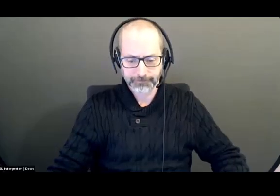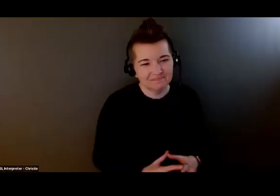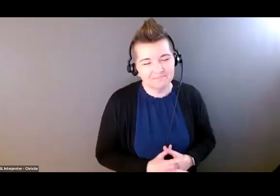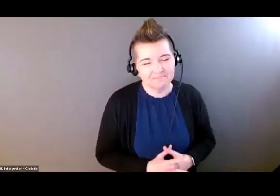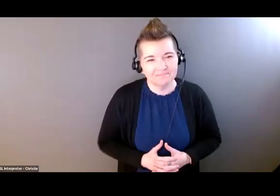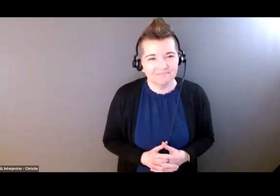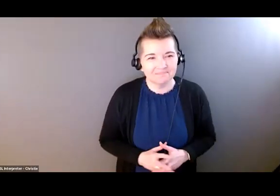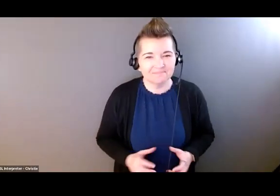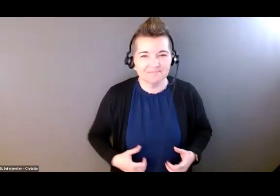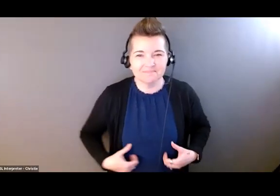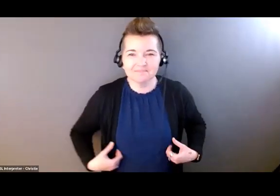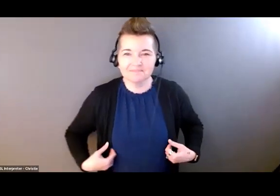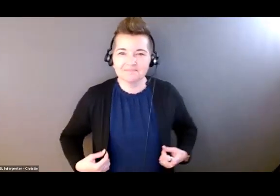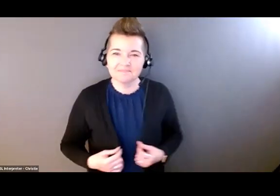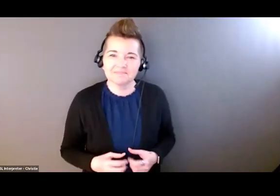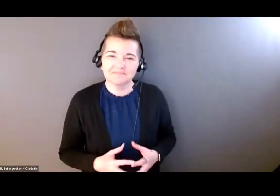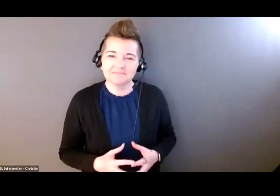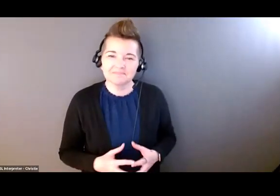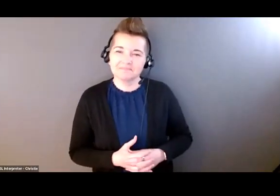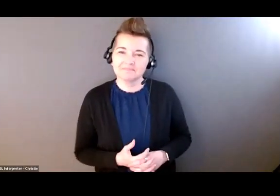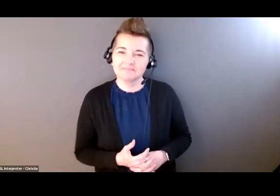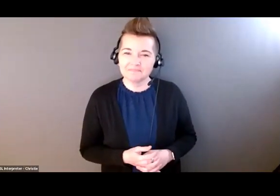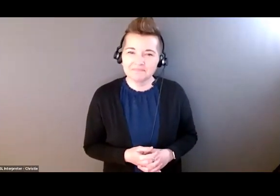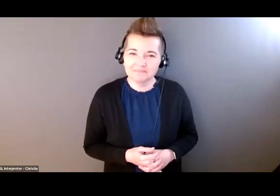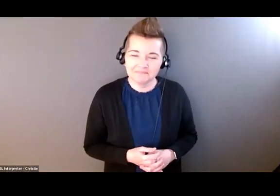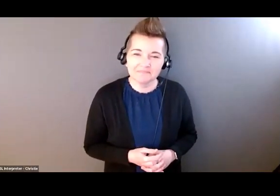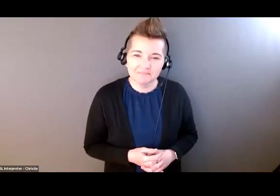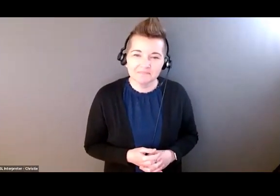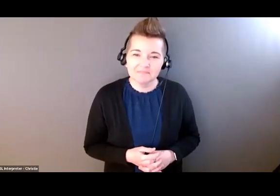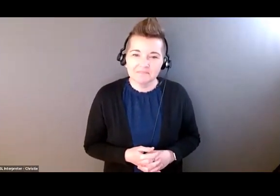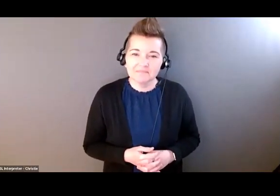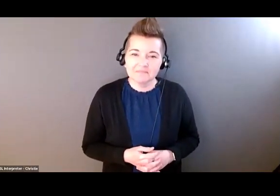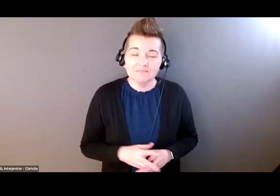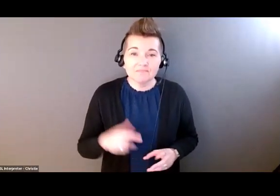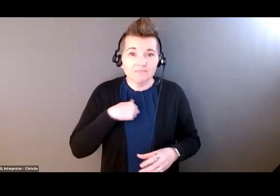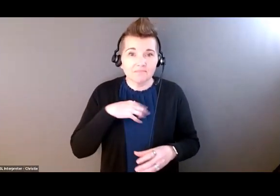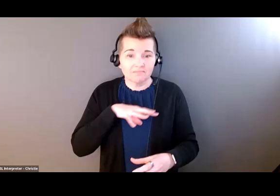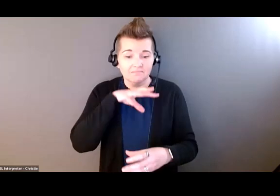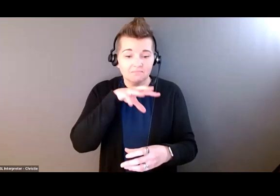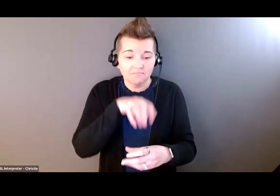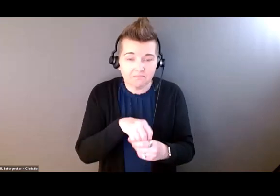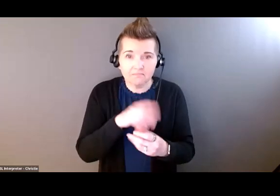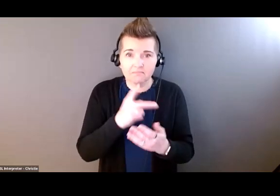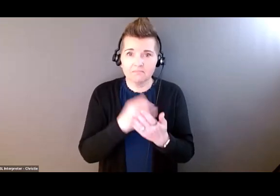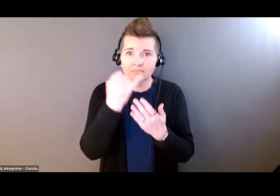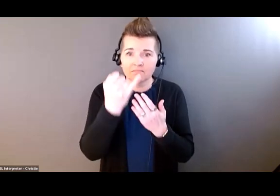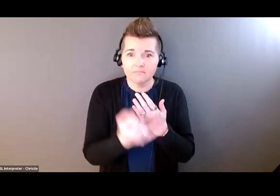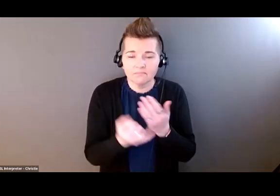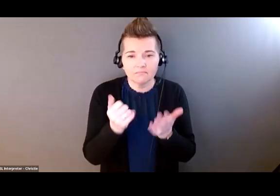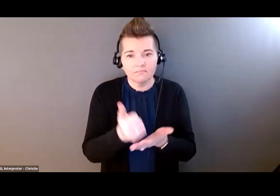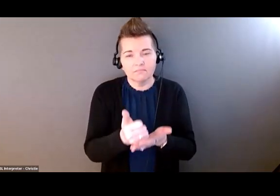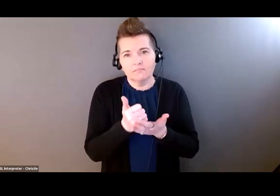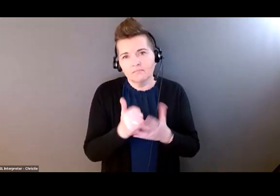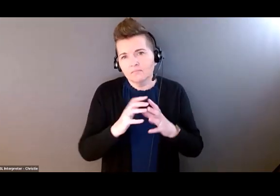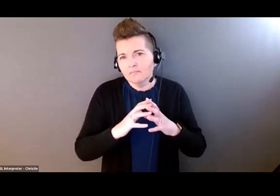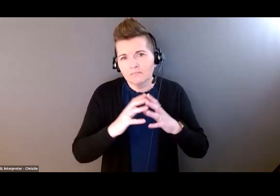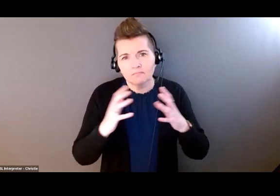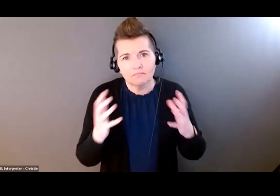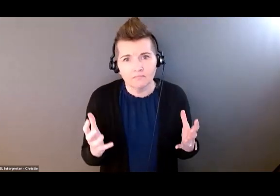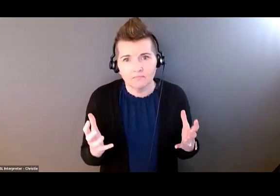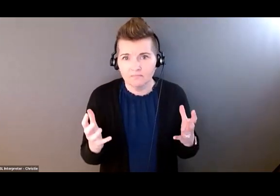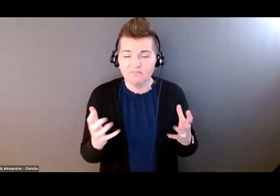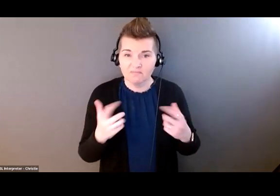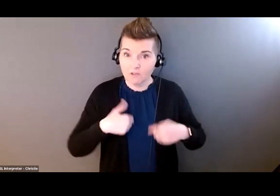working to improve access to palliative care for people who are structurally vulnerable. Being part of this initiative has been